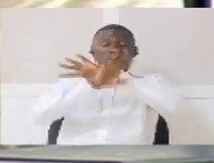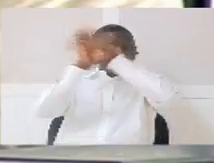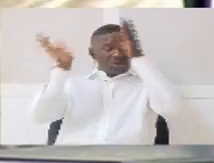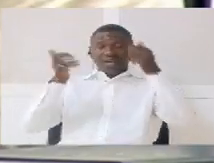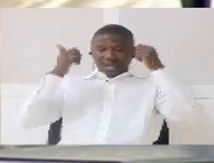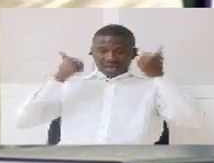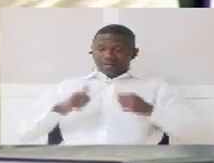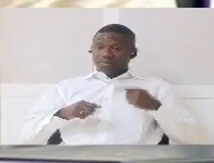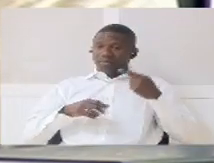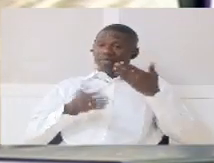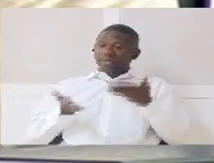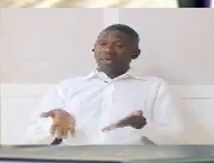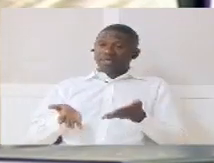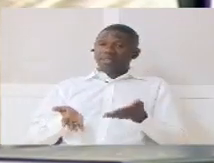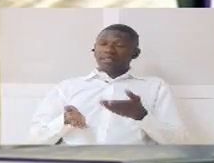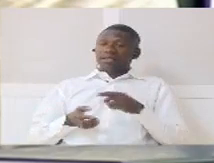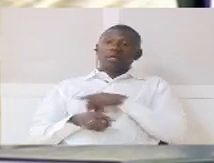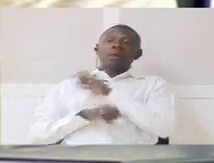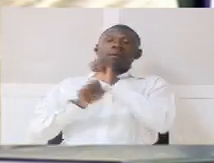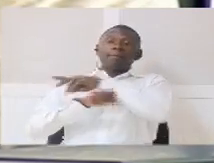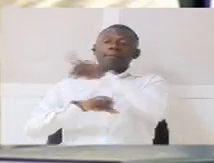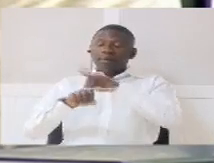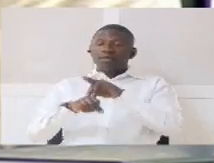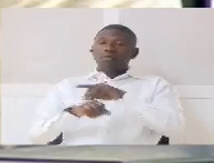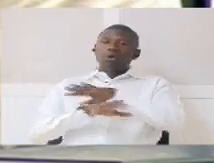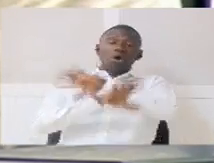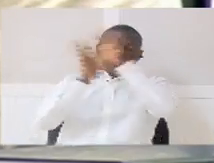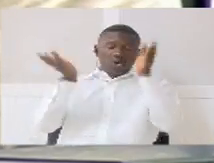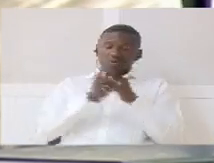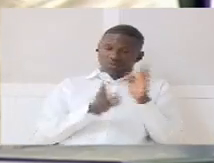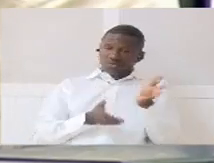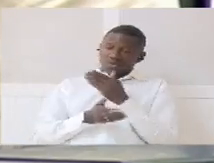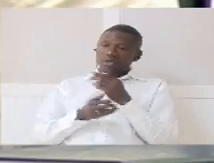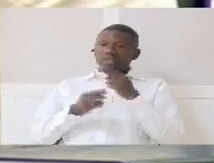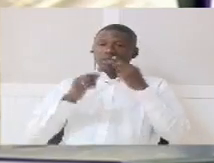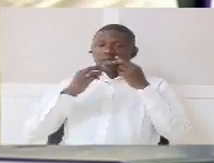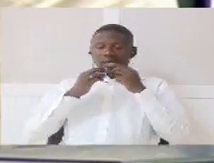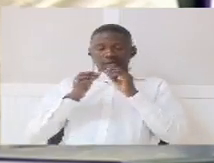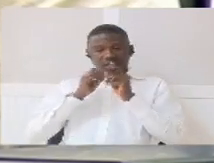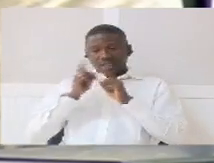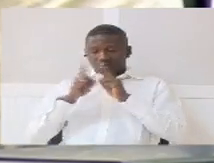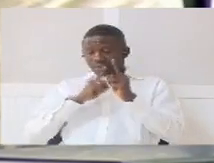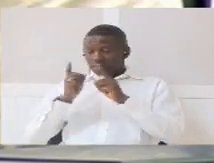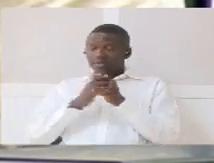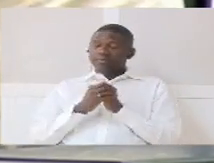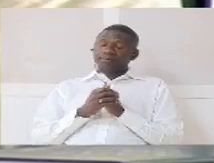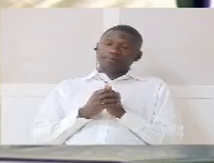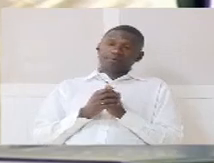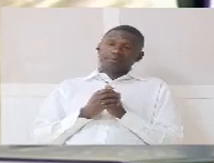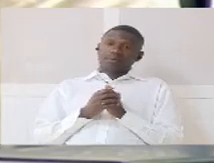here. There will be a place where all will be narrated in